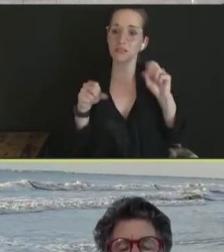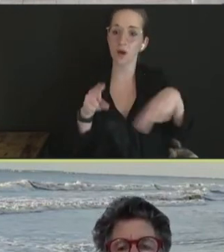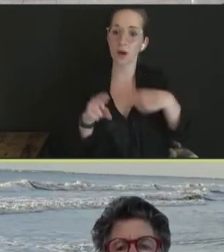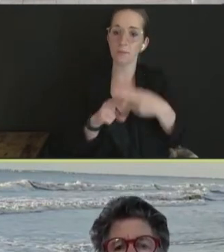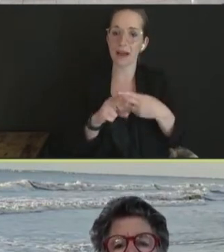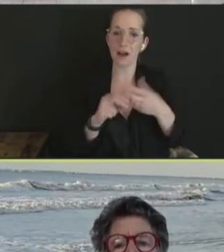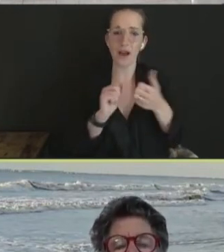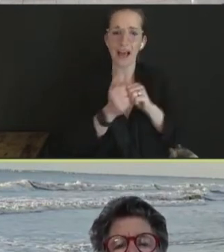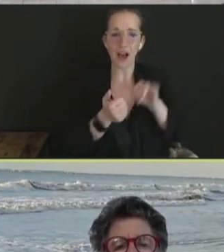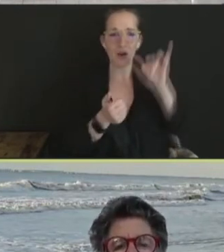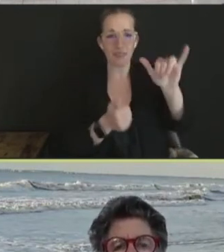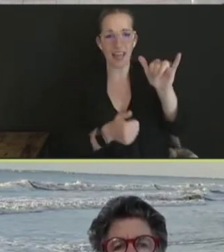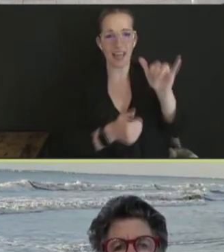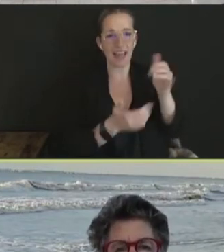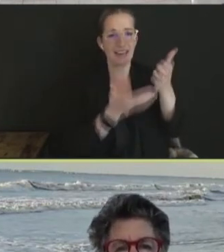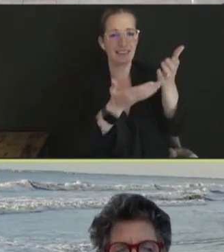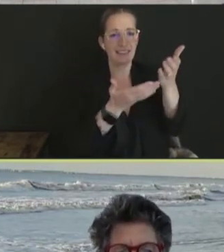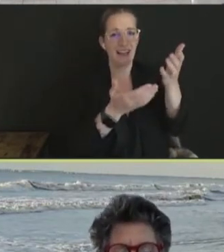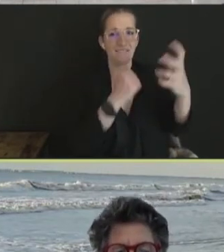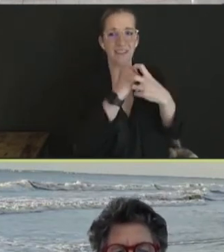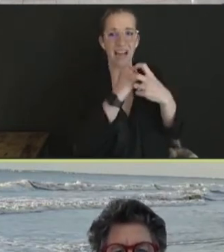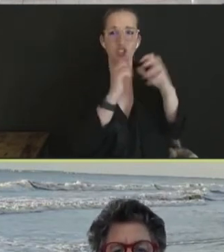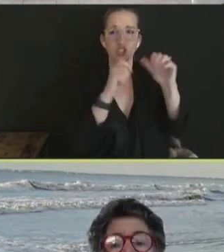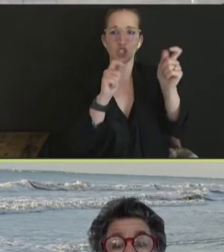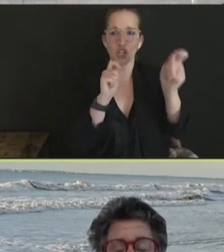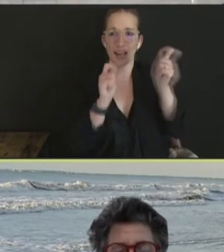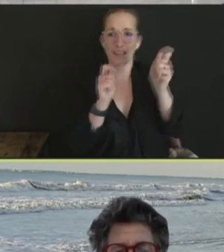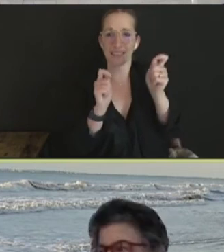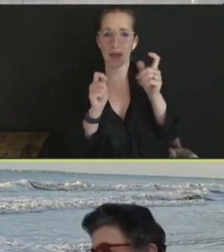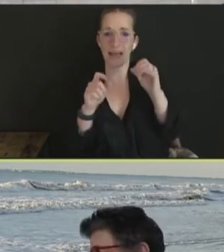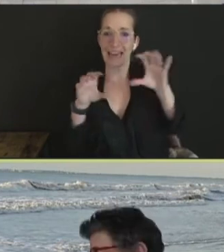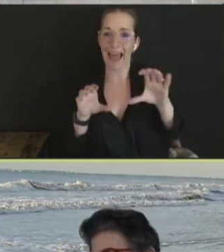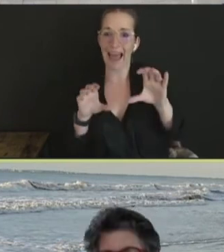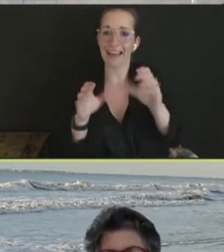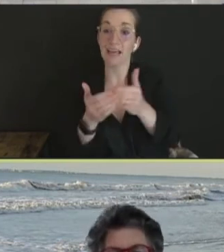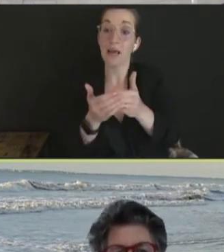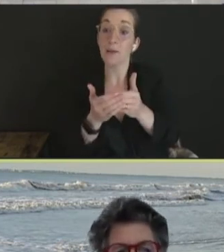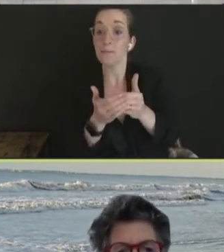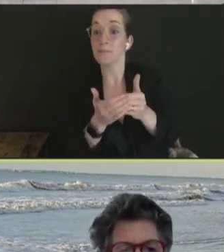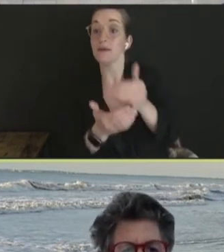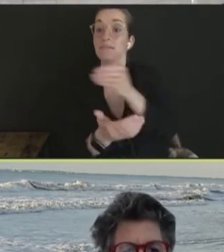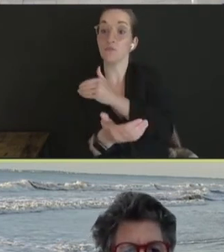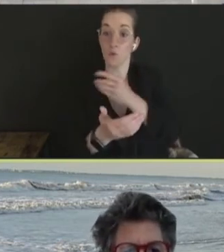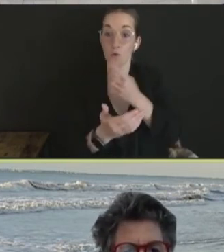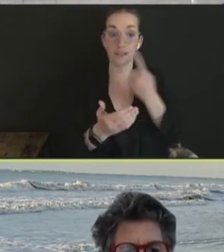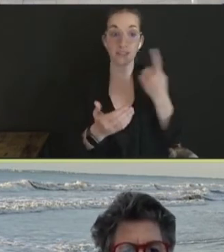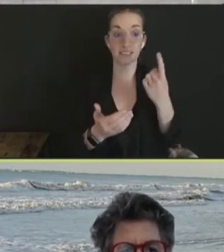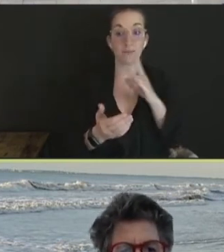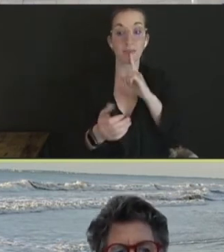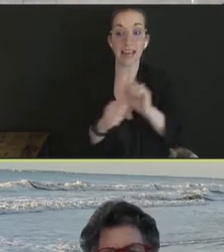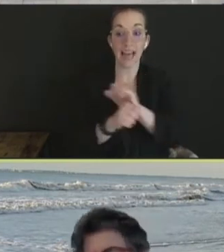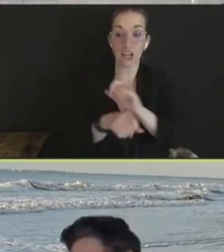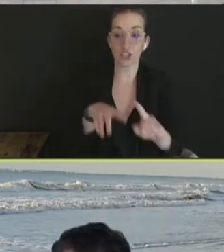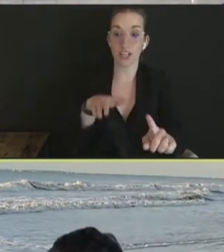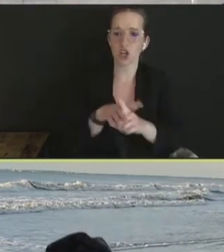adapted vaccine might act before something occurs. Hang on just 1